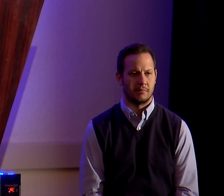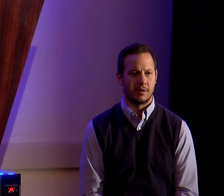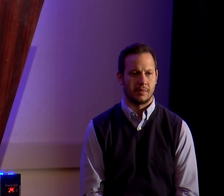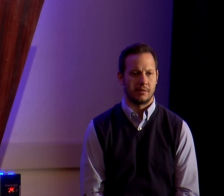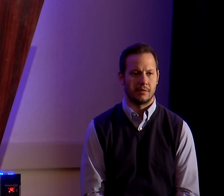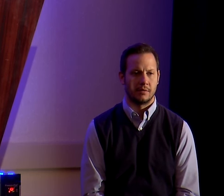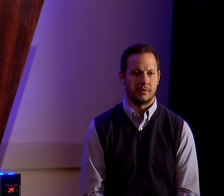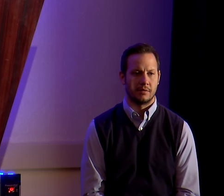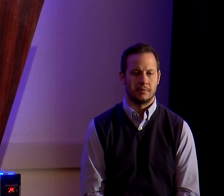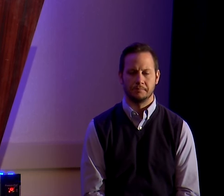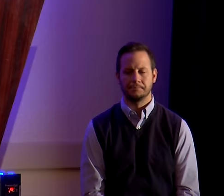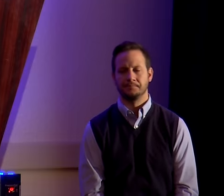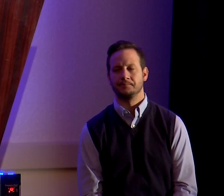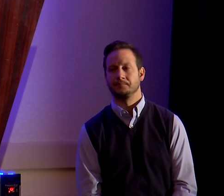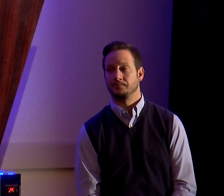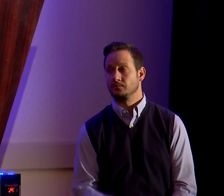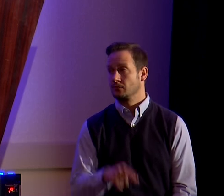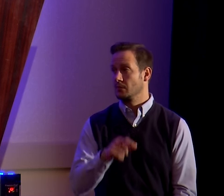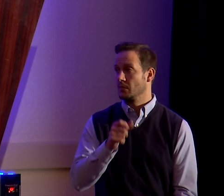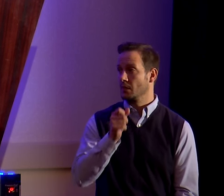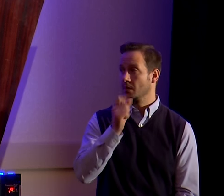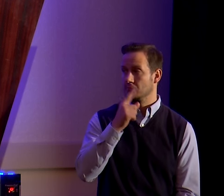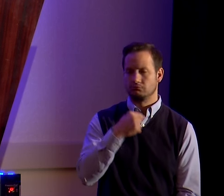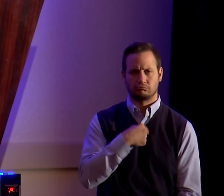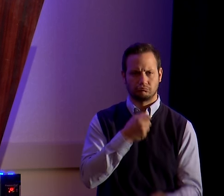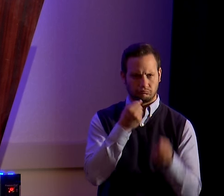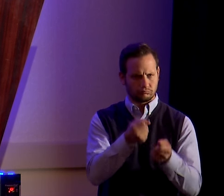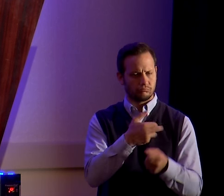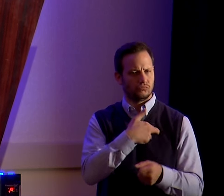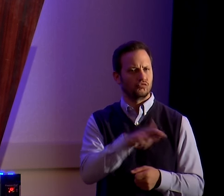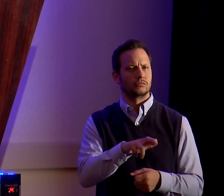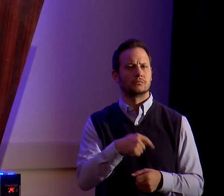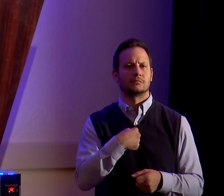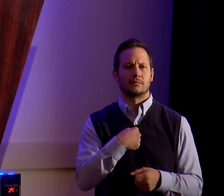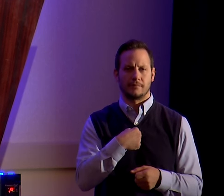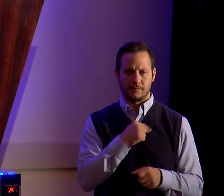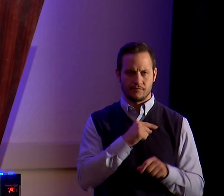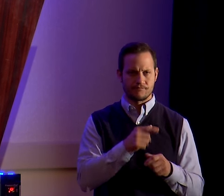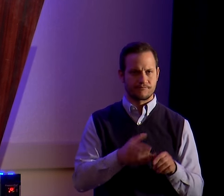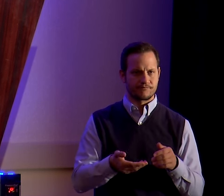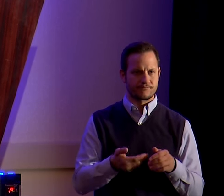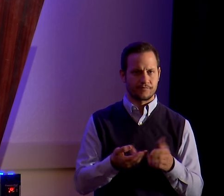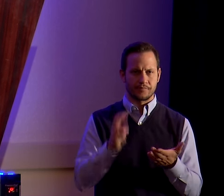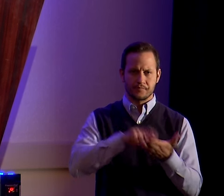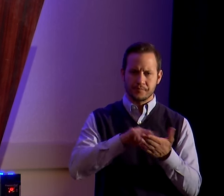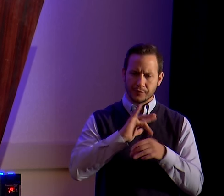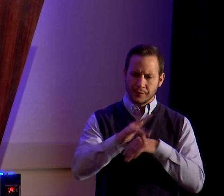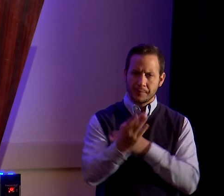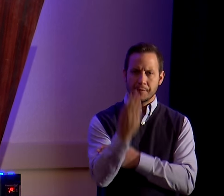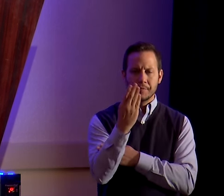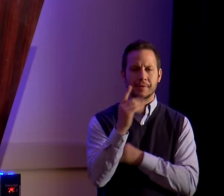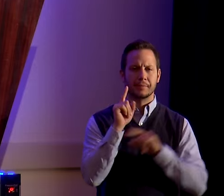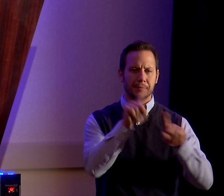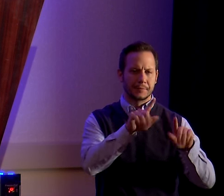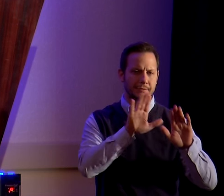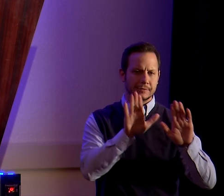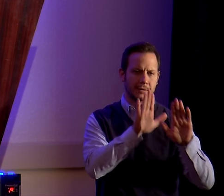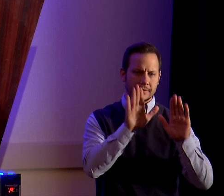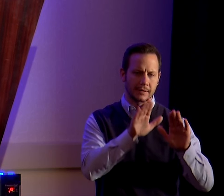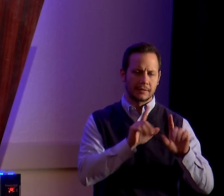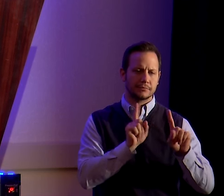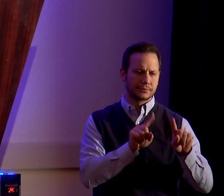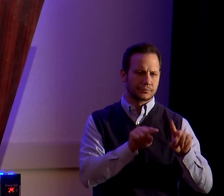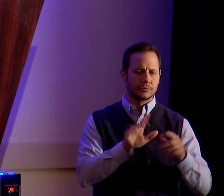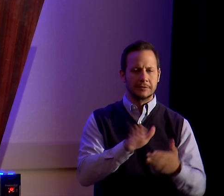I was quite religious for a while. In fact, I would wake up really early and go to Sunday Mass every Sunday, sing in